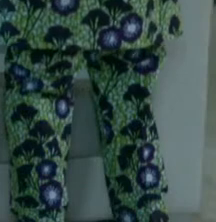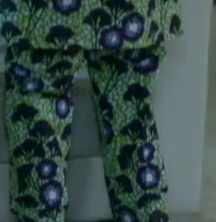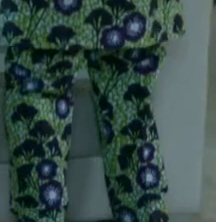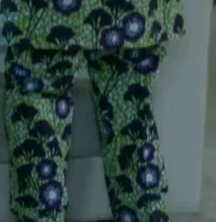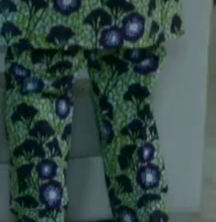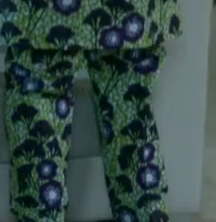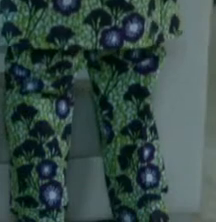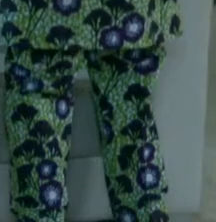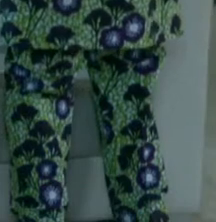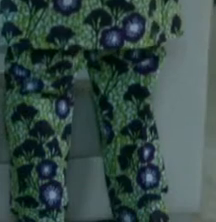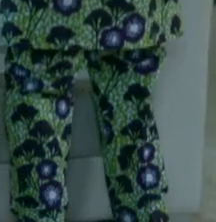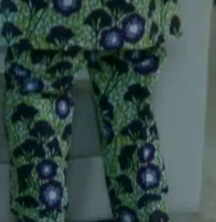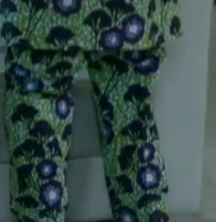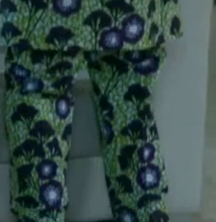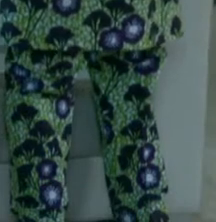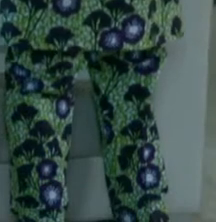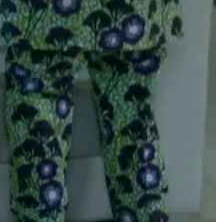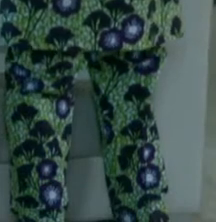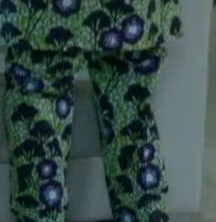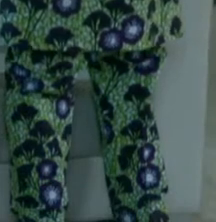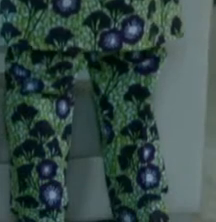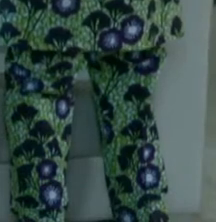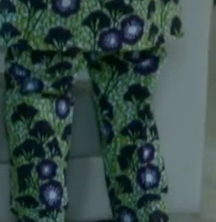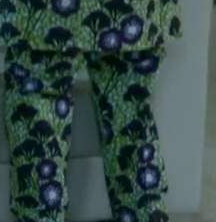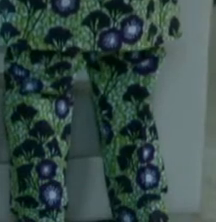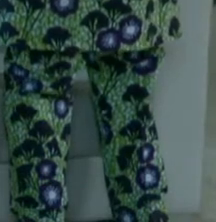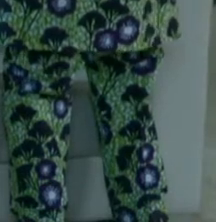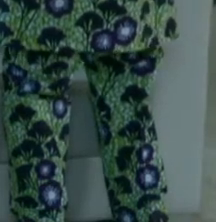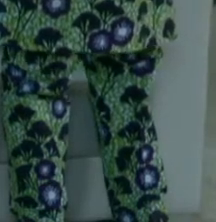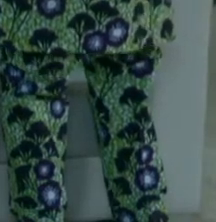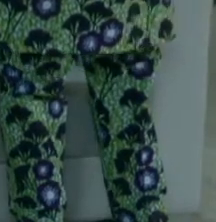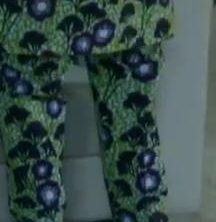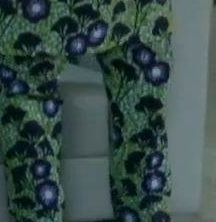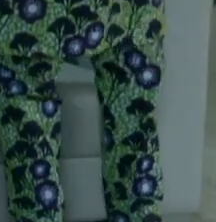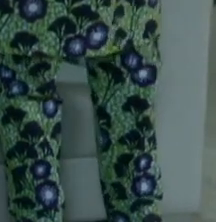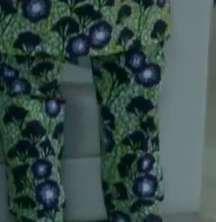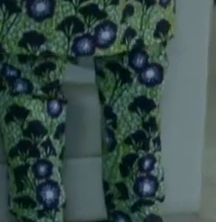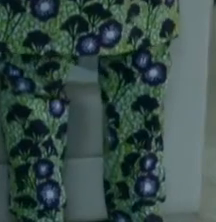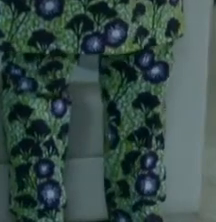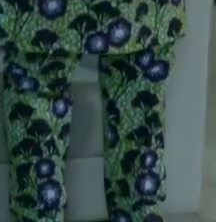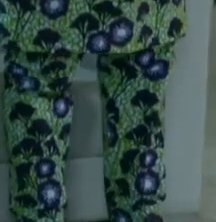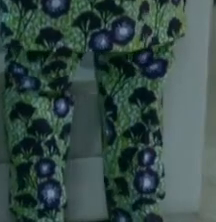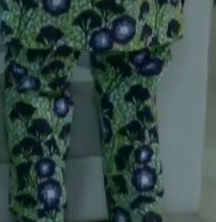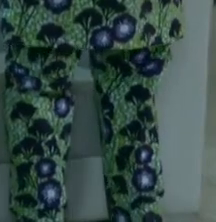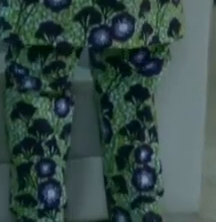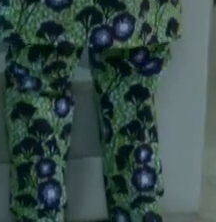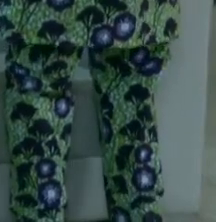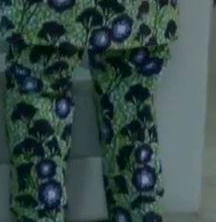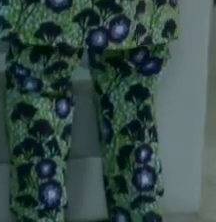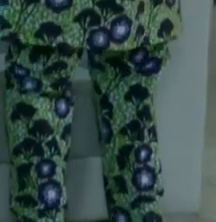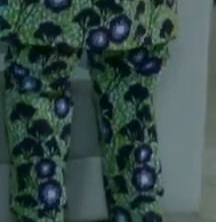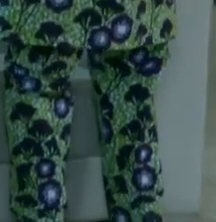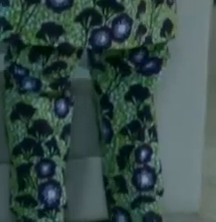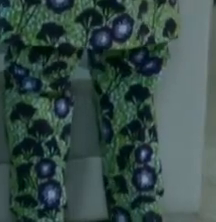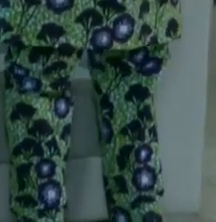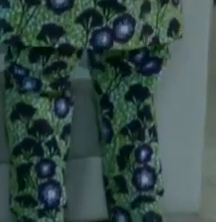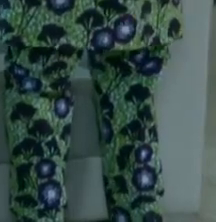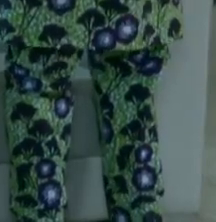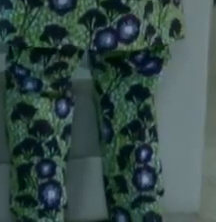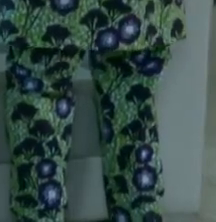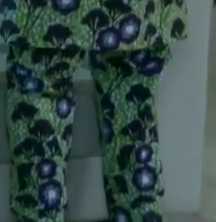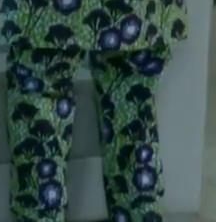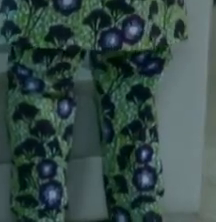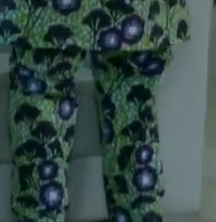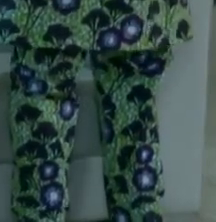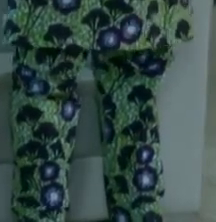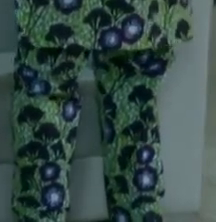Fathers and our mothers to what has been an incredible and exciting season of equipping, empowering